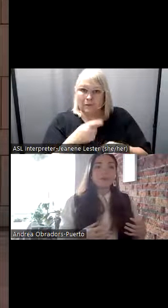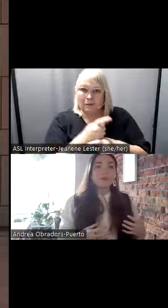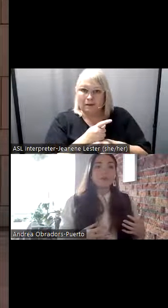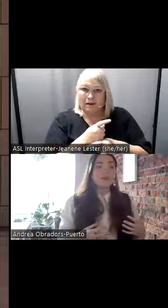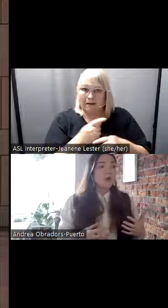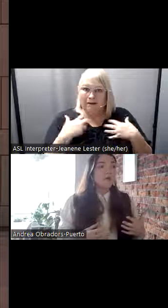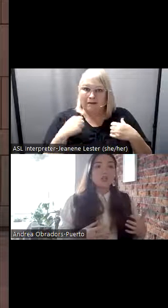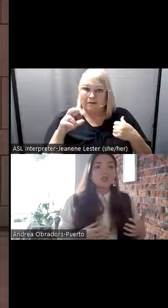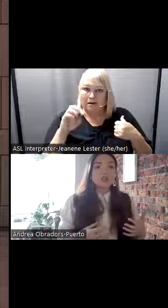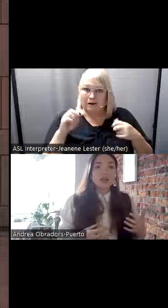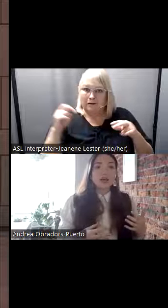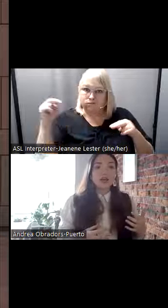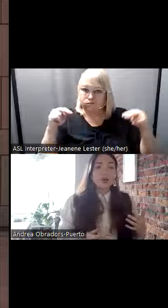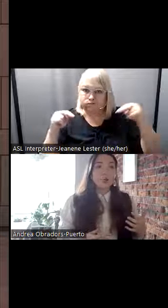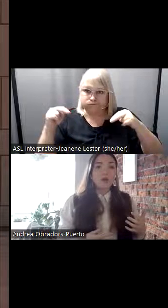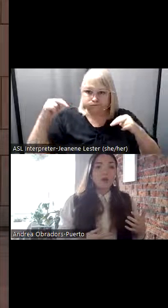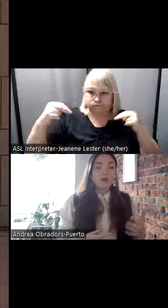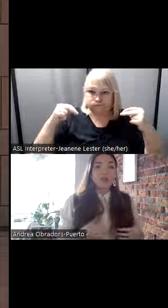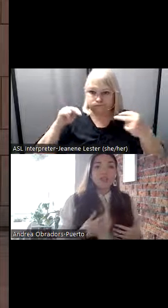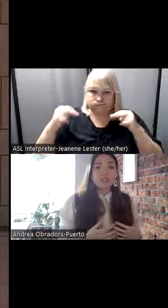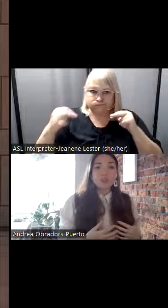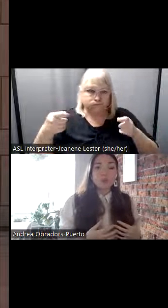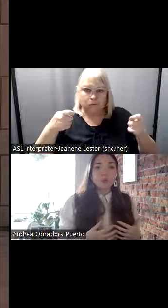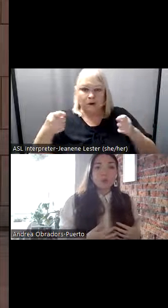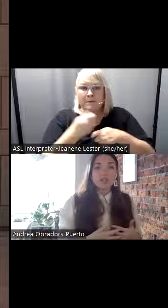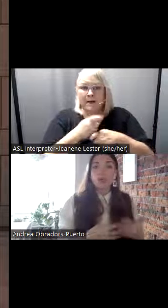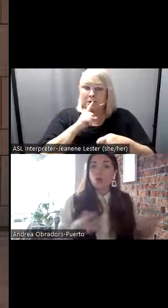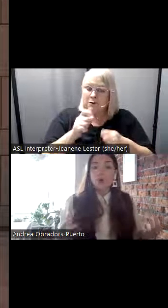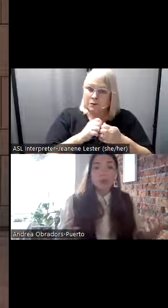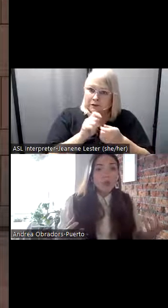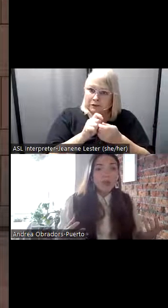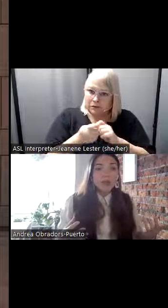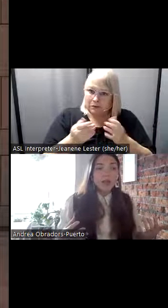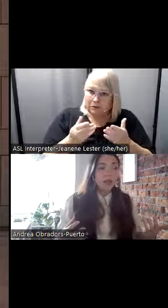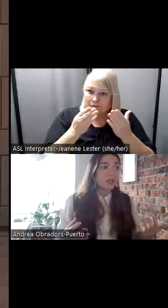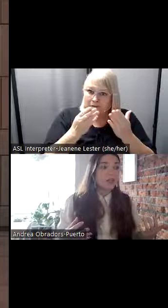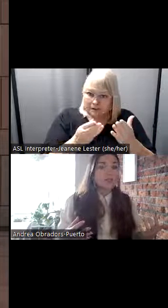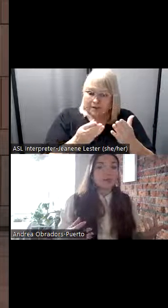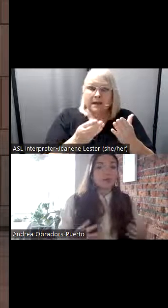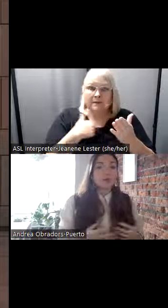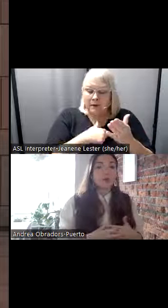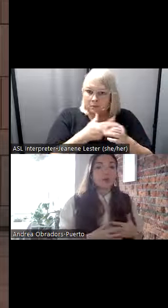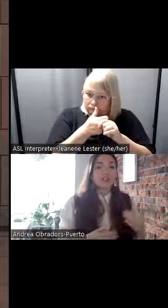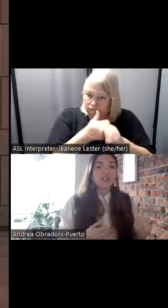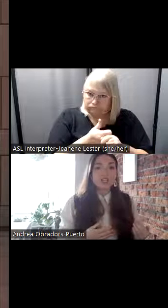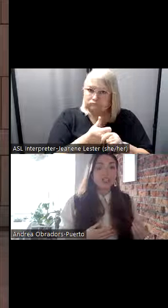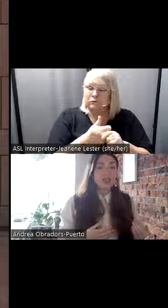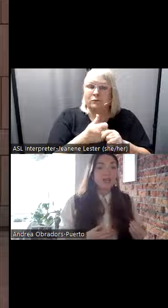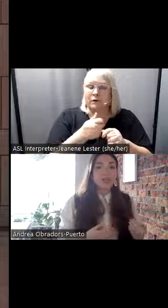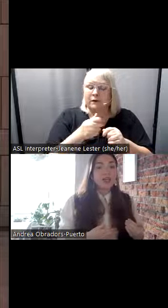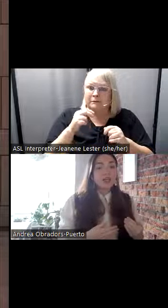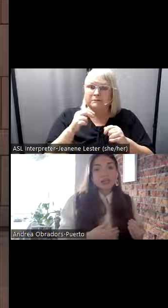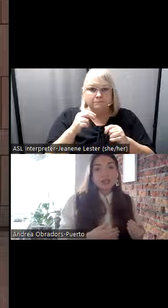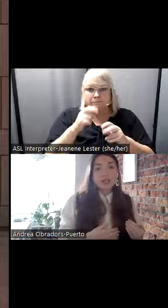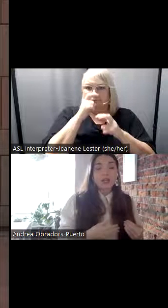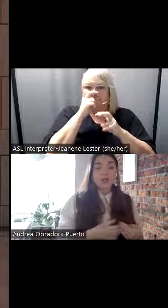we have to make sure that with the changes that we're proposing, we are not breaking anything in the system or like changing